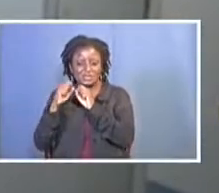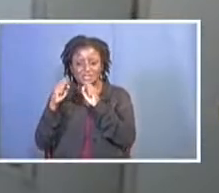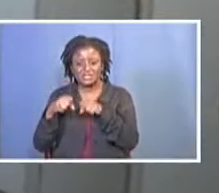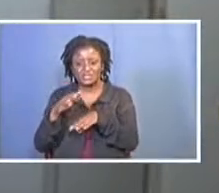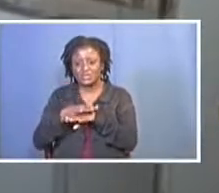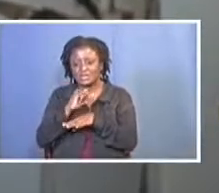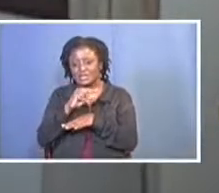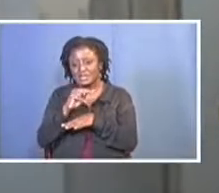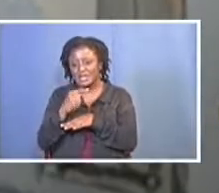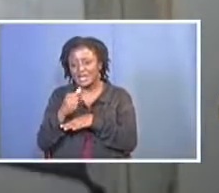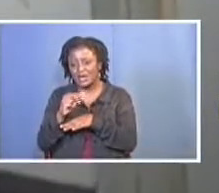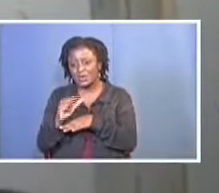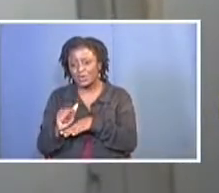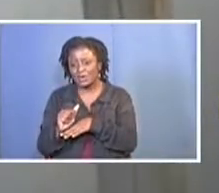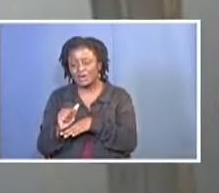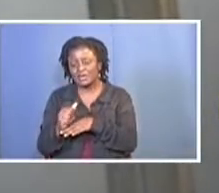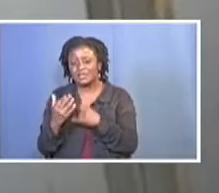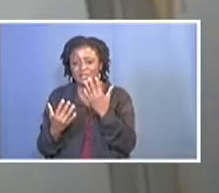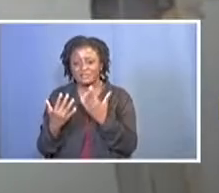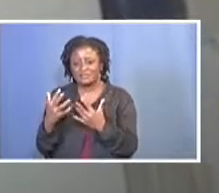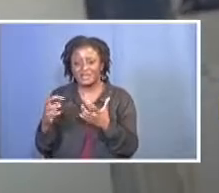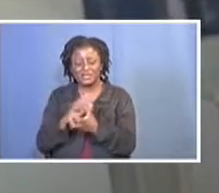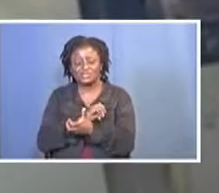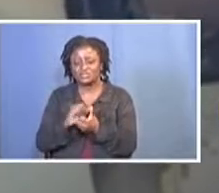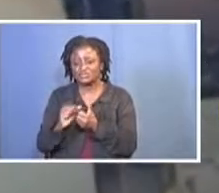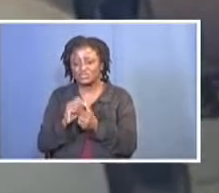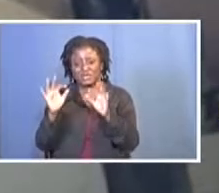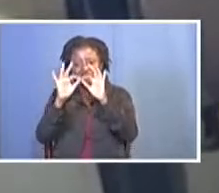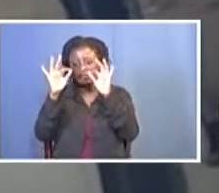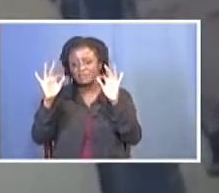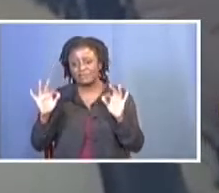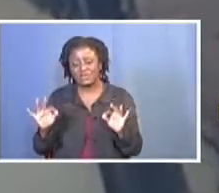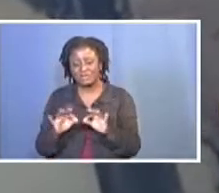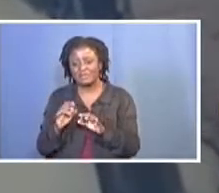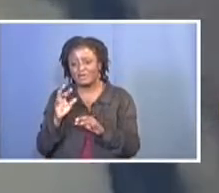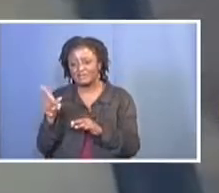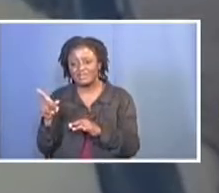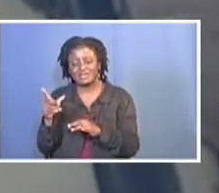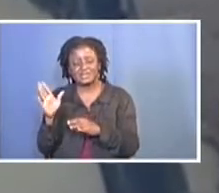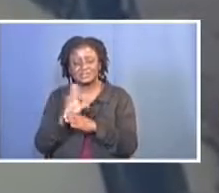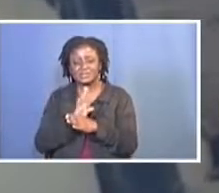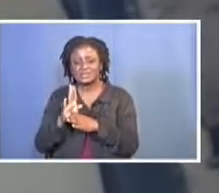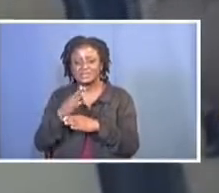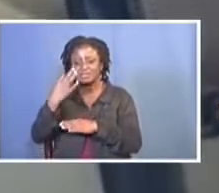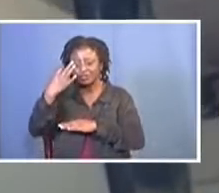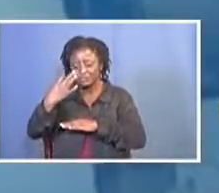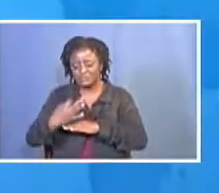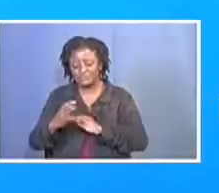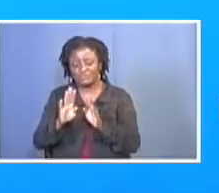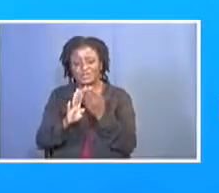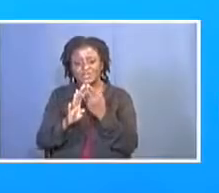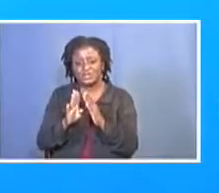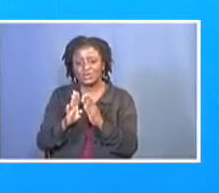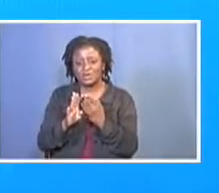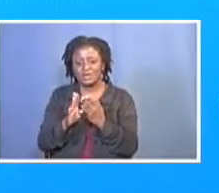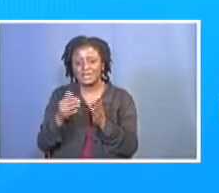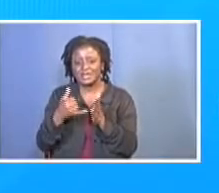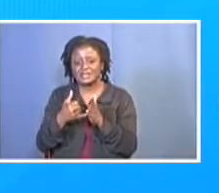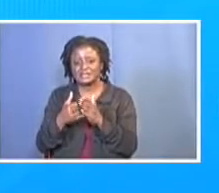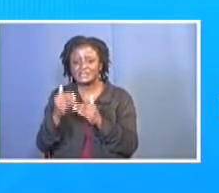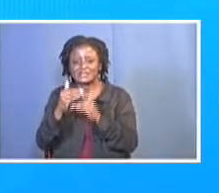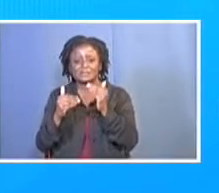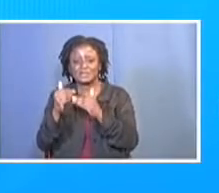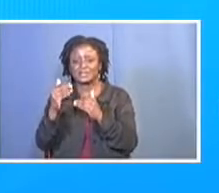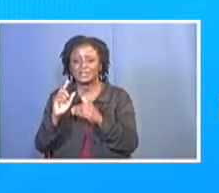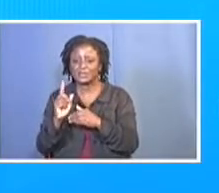Harris confirming to our news team that the blaze destroyed the frame of his business's front door. It's a building where I reside, and I also